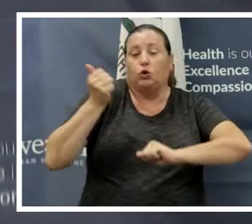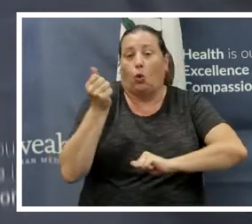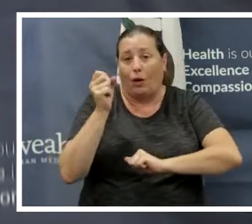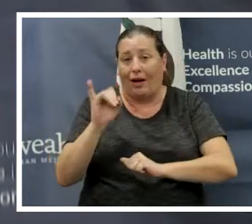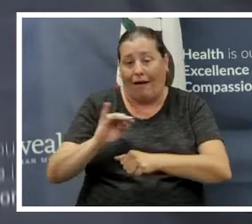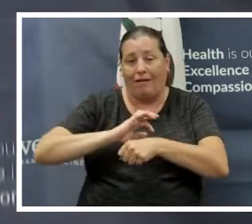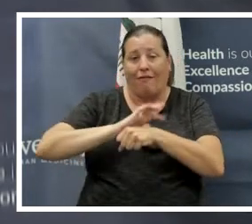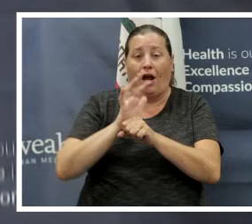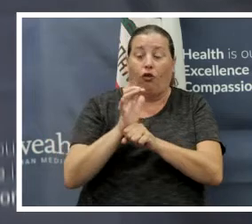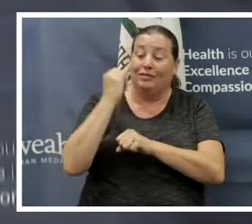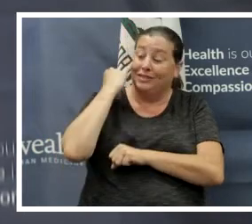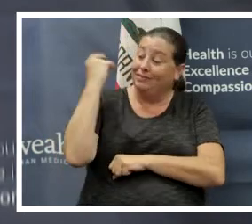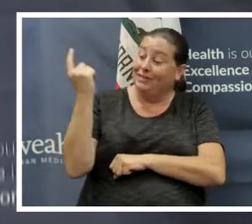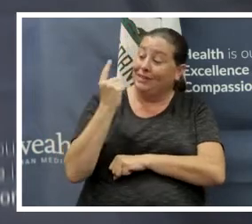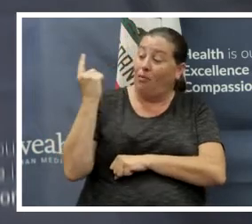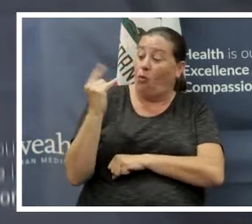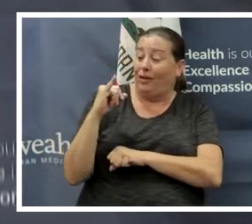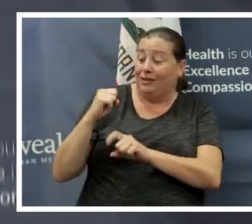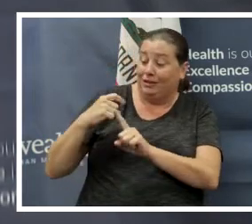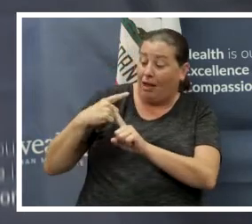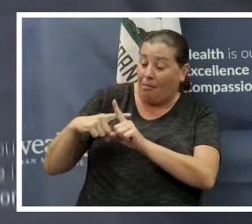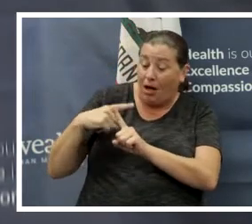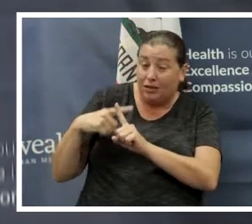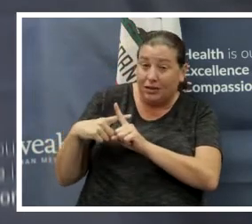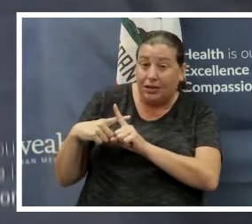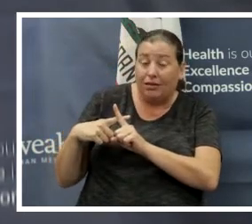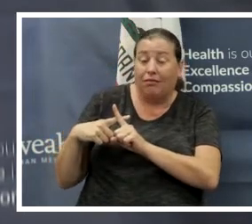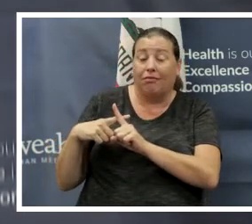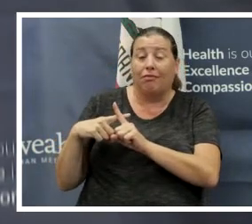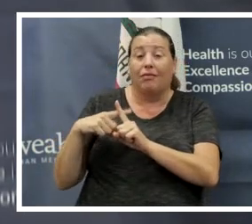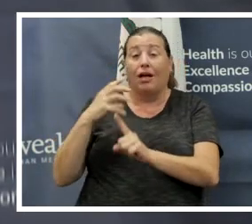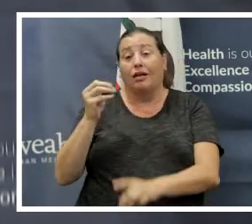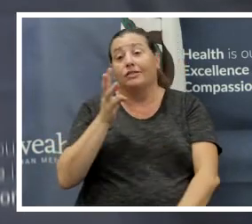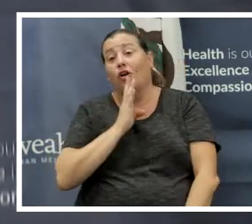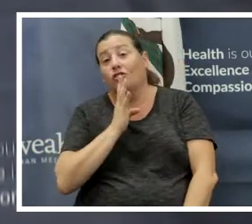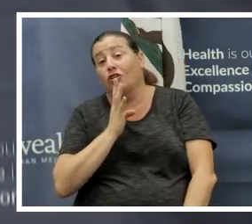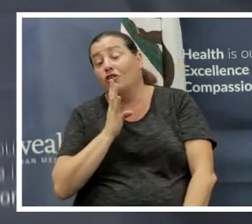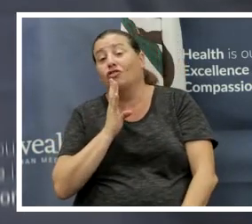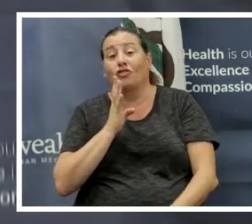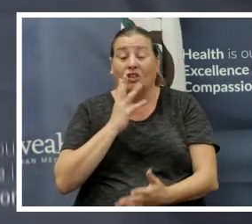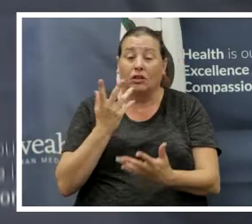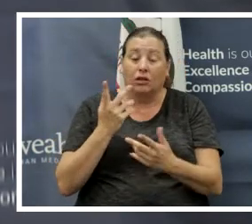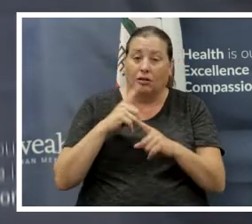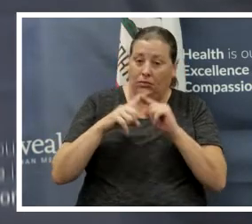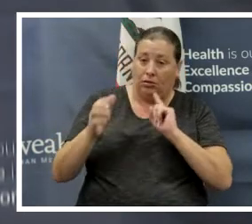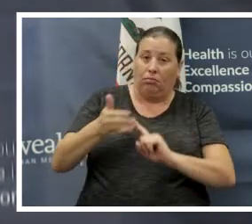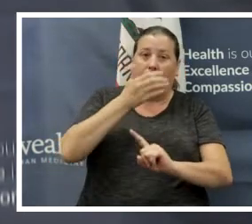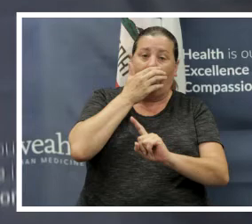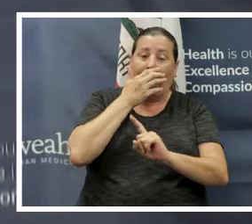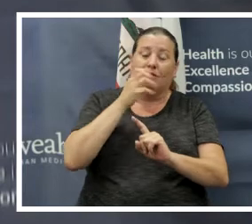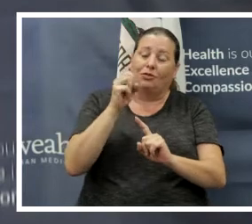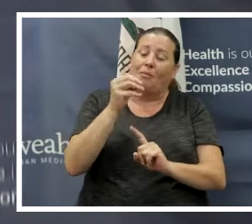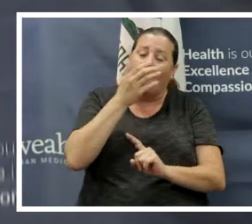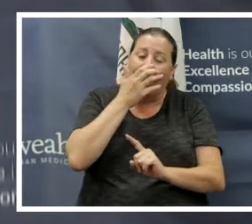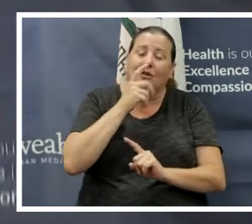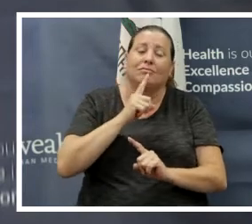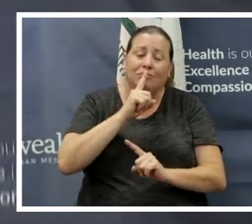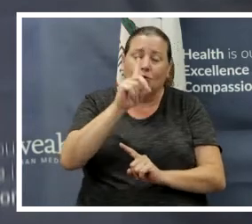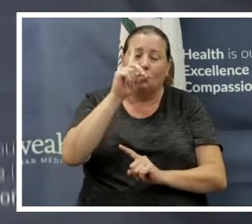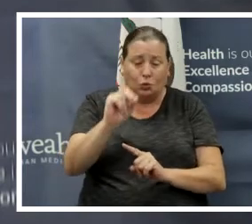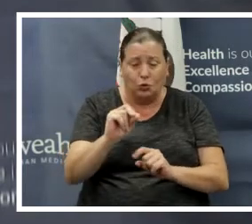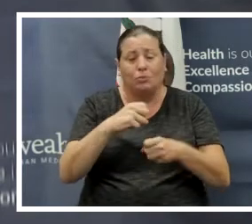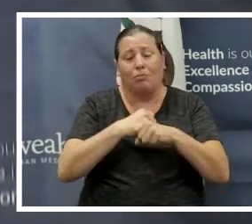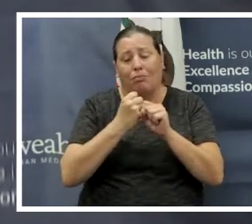is positive and coughs, talks, and even stops the majority of it coming in. So they do make a big difference, and please